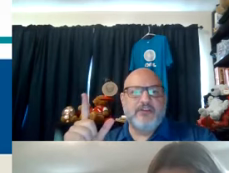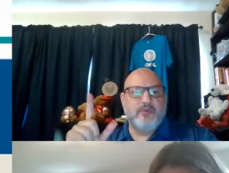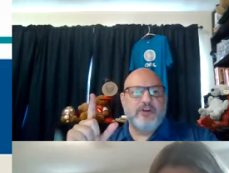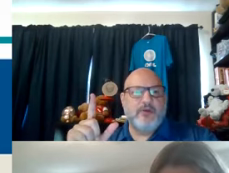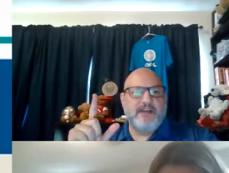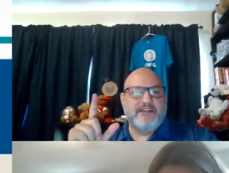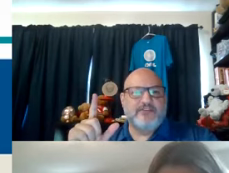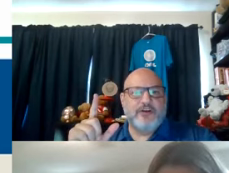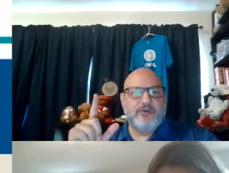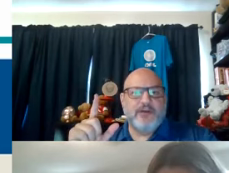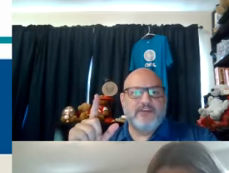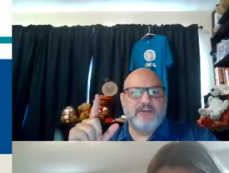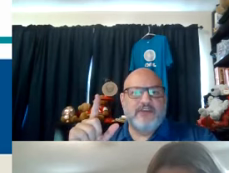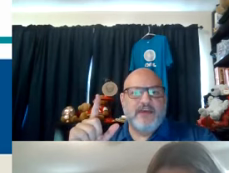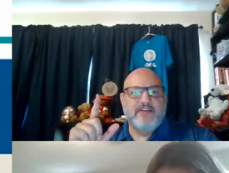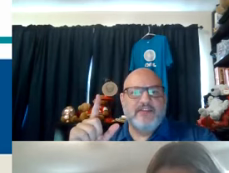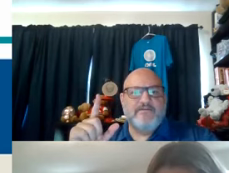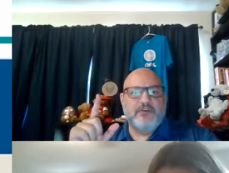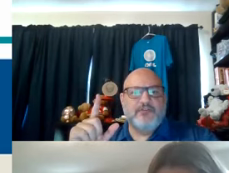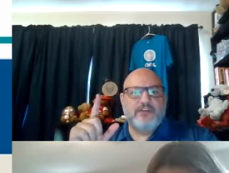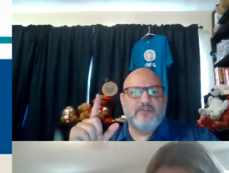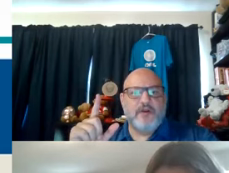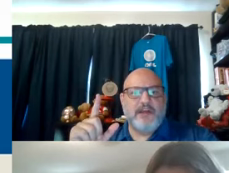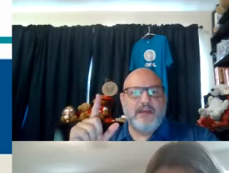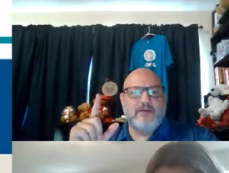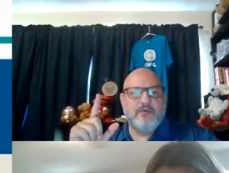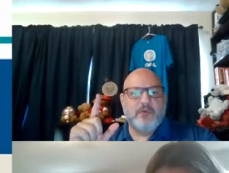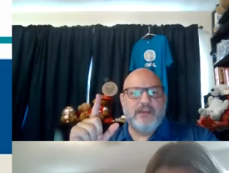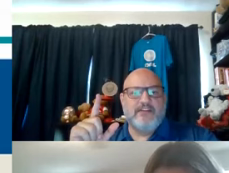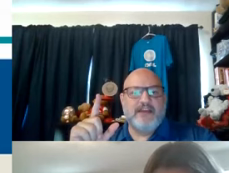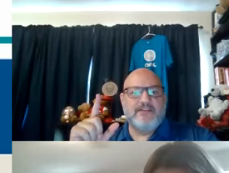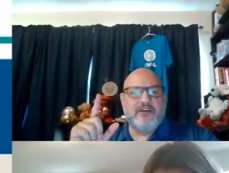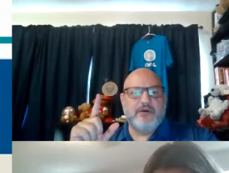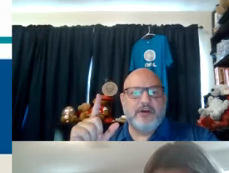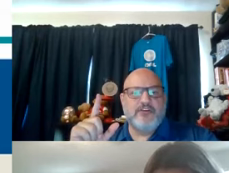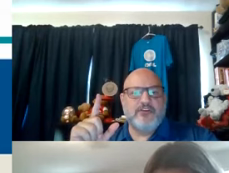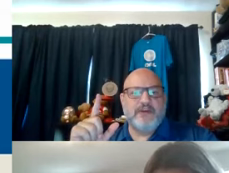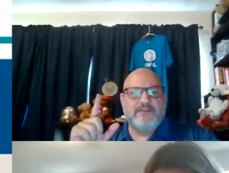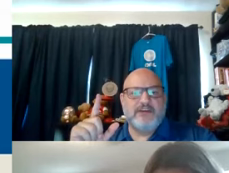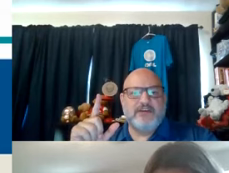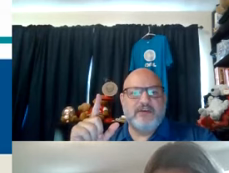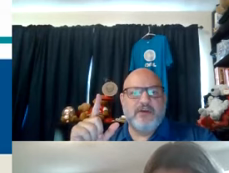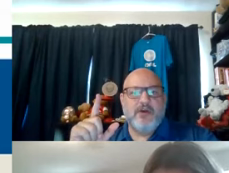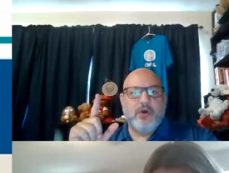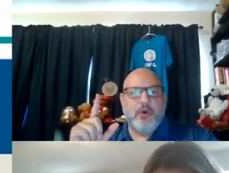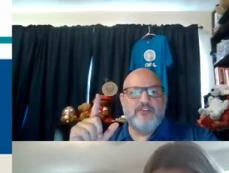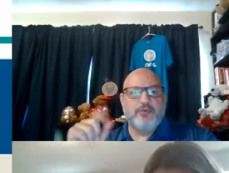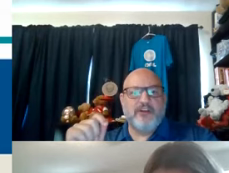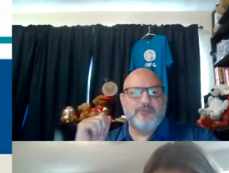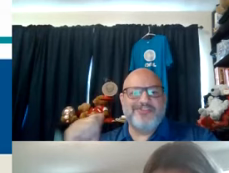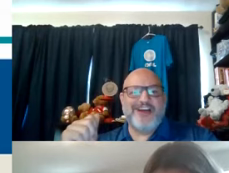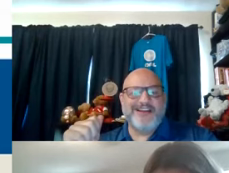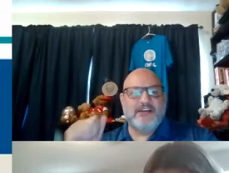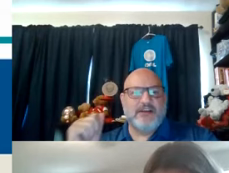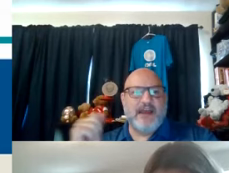And the other thing we know about that starting process is that first transfer RNA with the anticodon UAC always